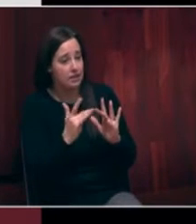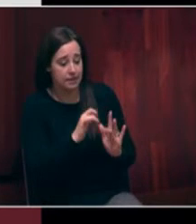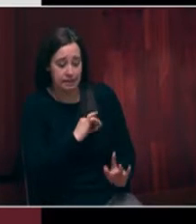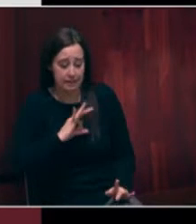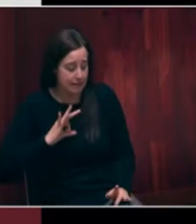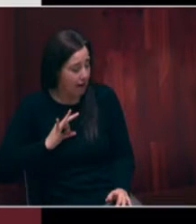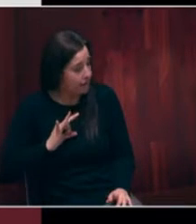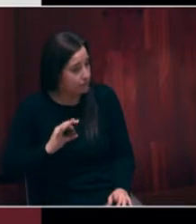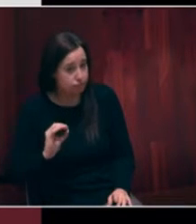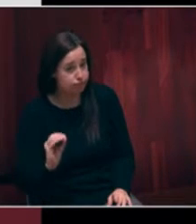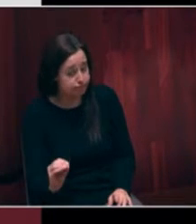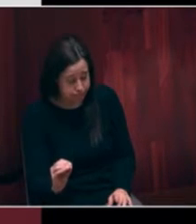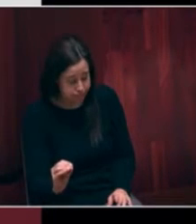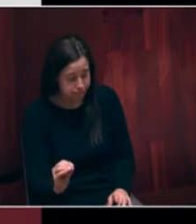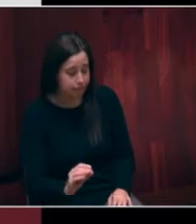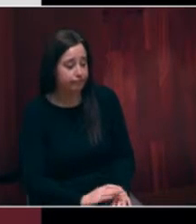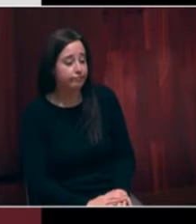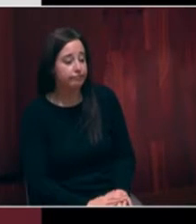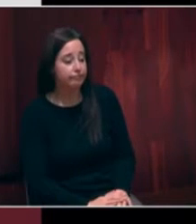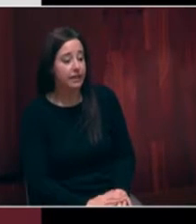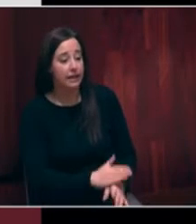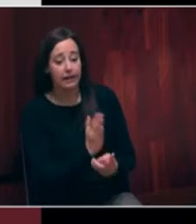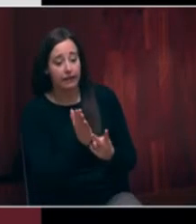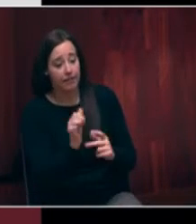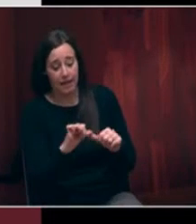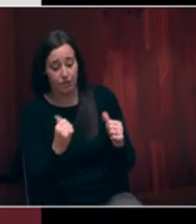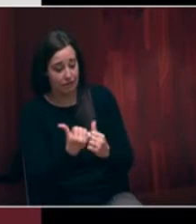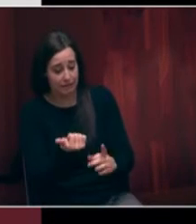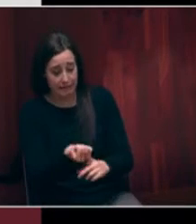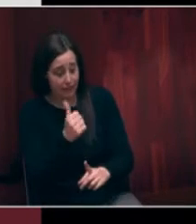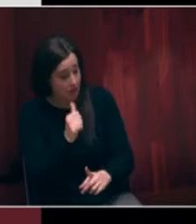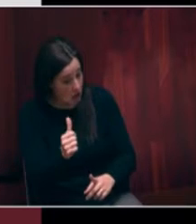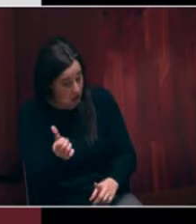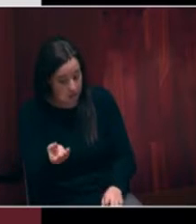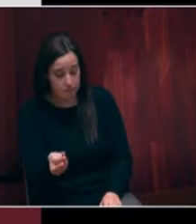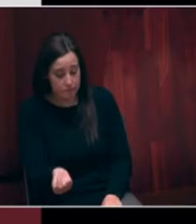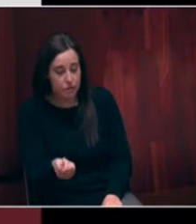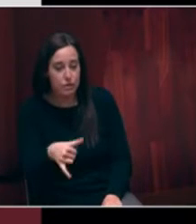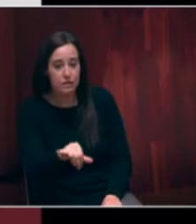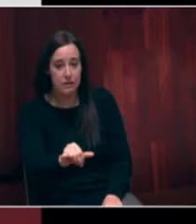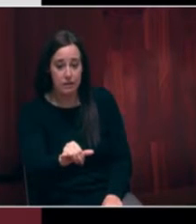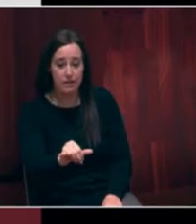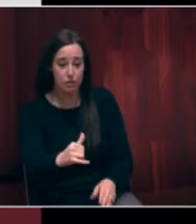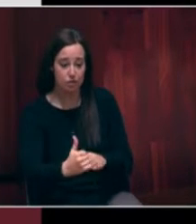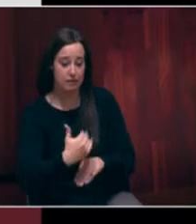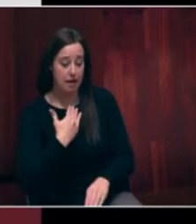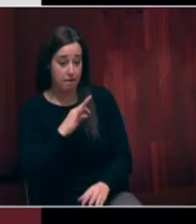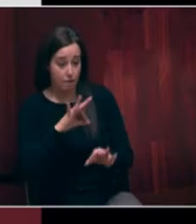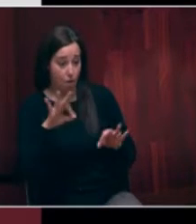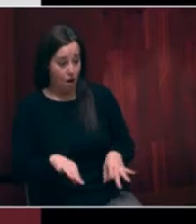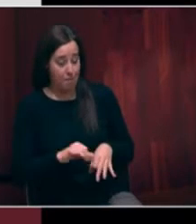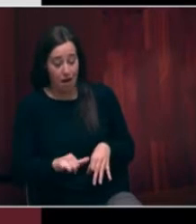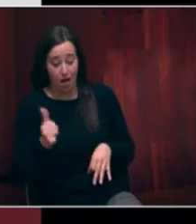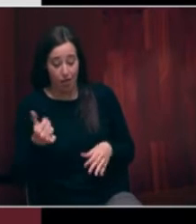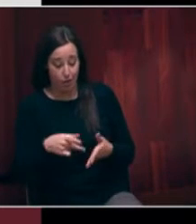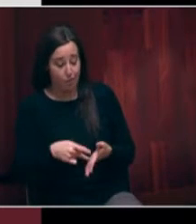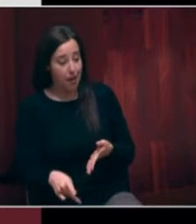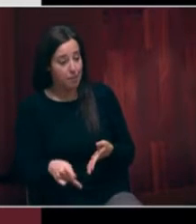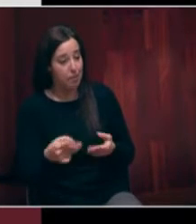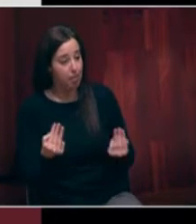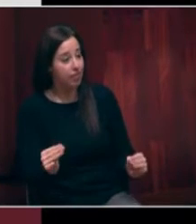all for you to get into the class. If you're not doing that and you still need to send us a form and another payment method, that option's always going to be there